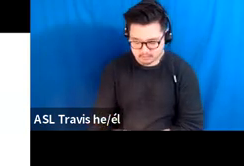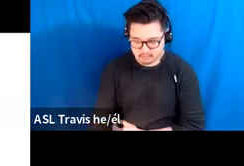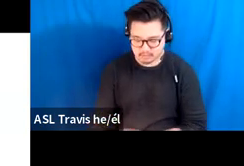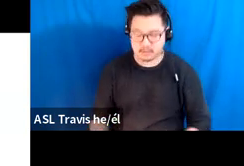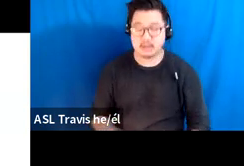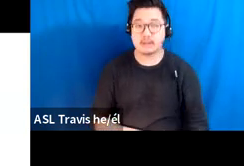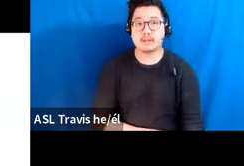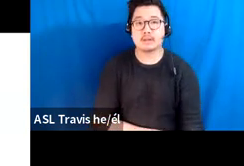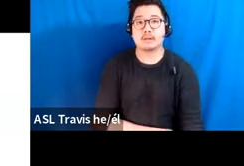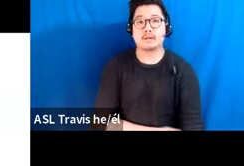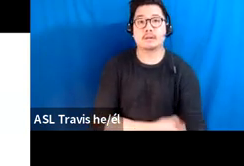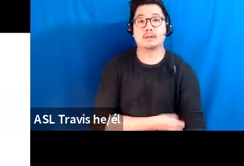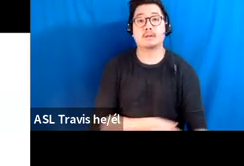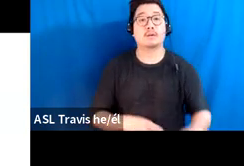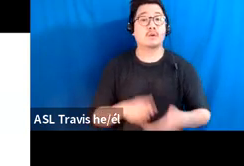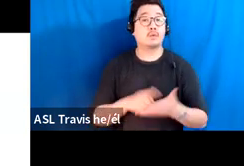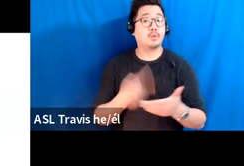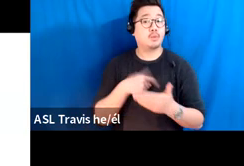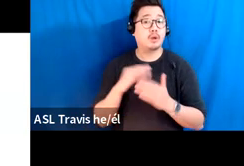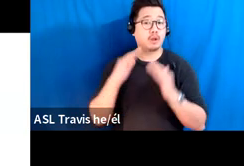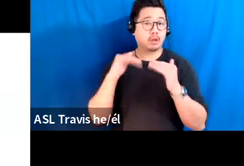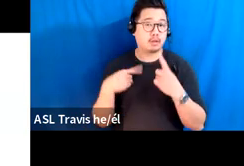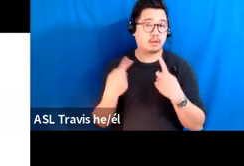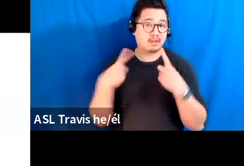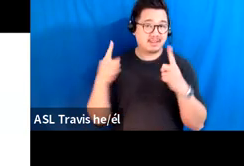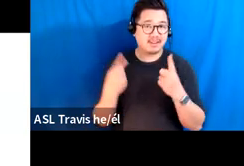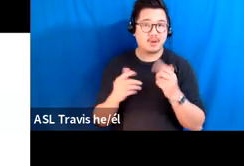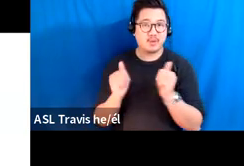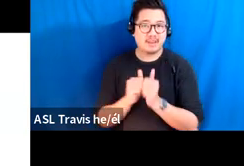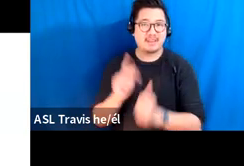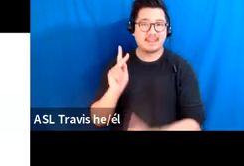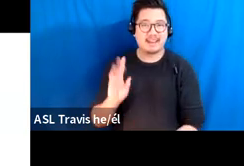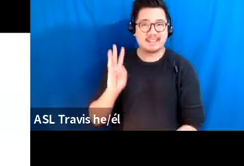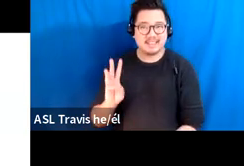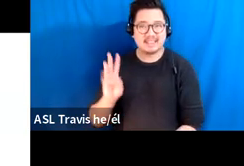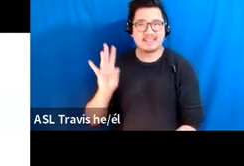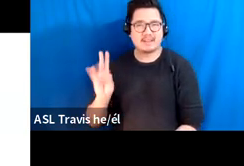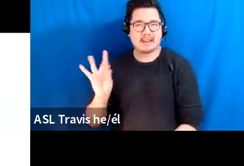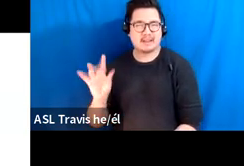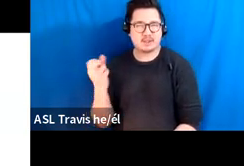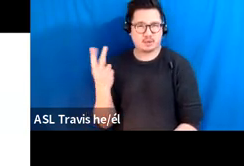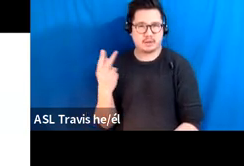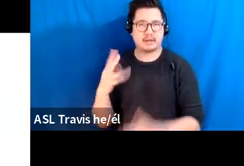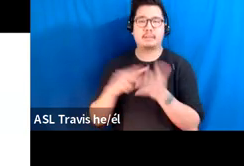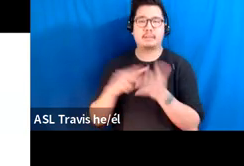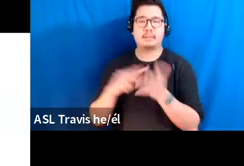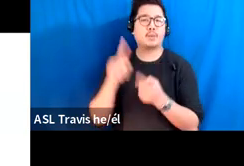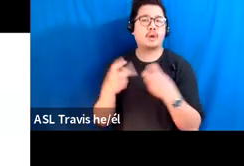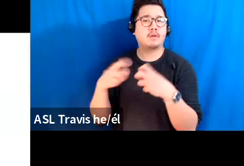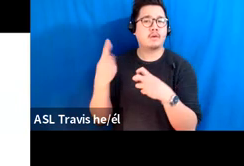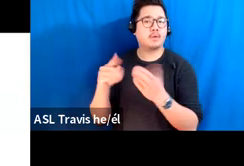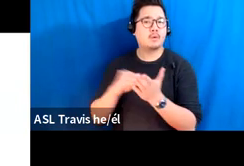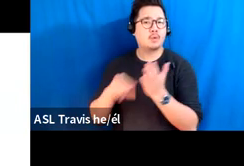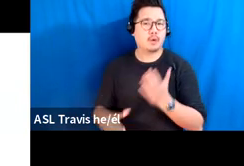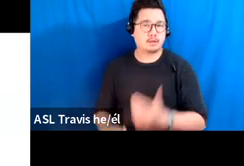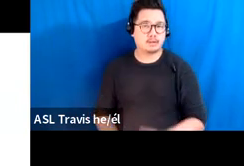to accomplish uh through the k-6 7-12 or k-9-12 is fewer transitions for our students